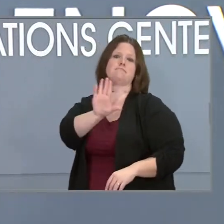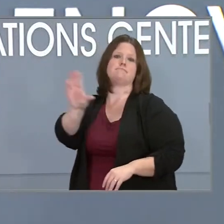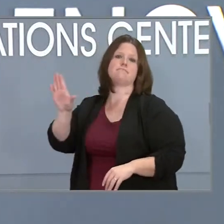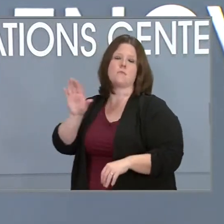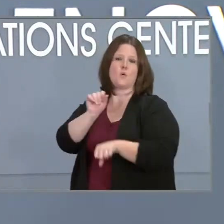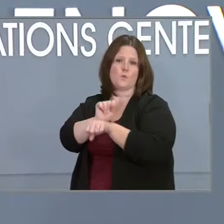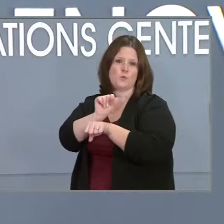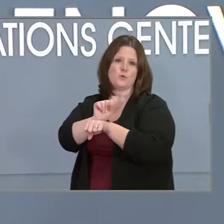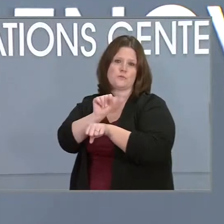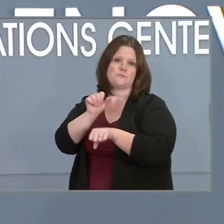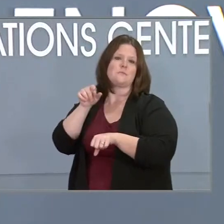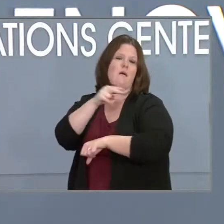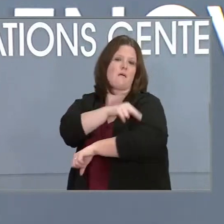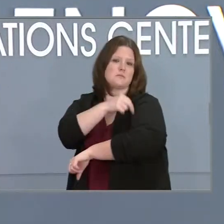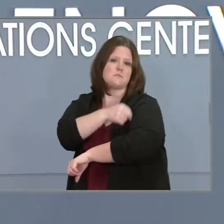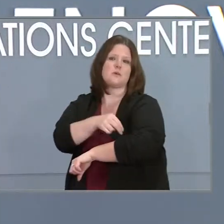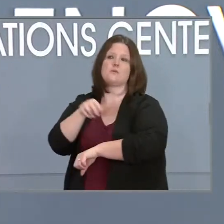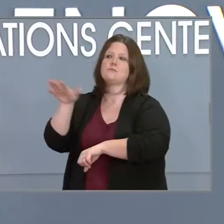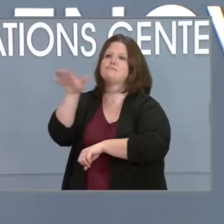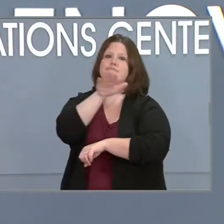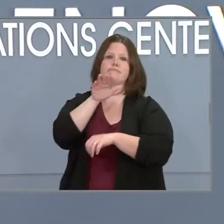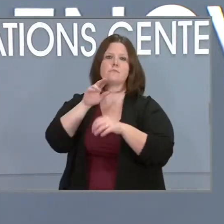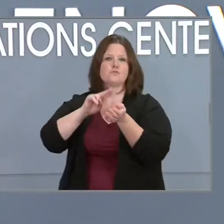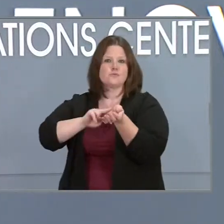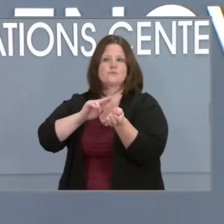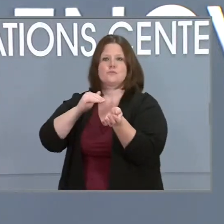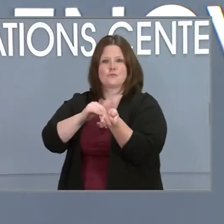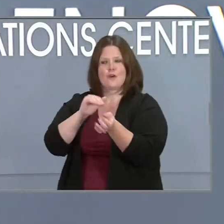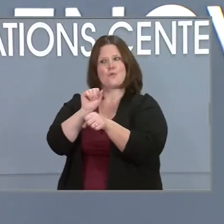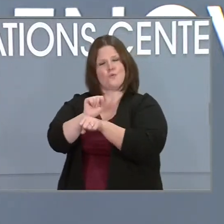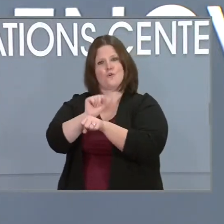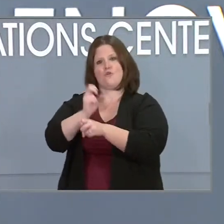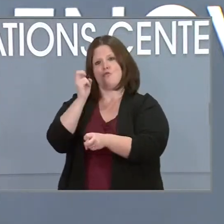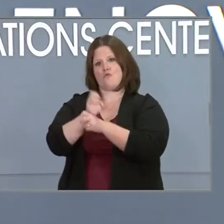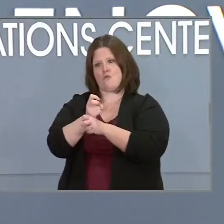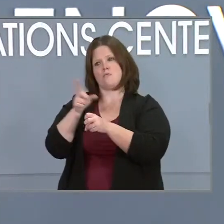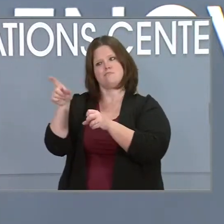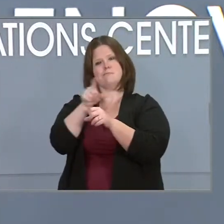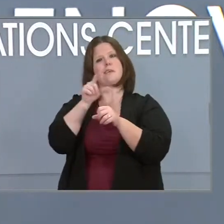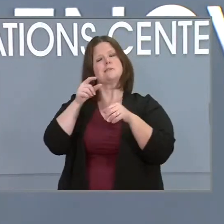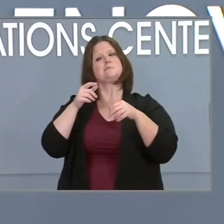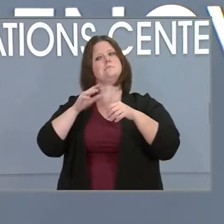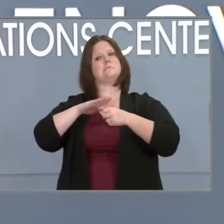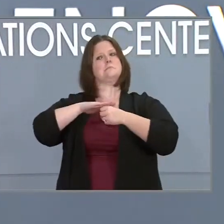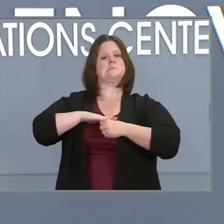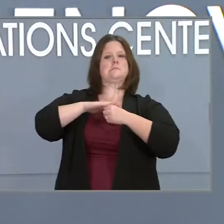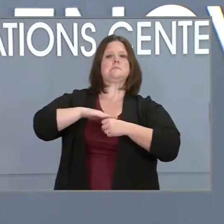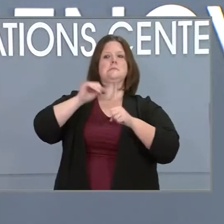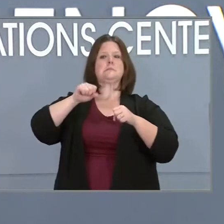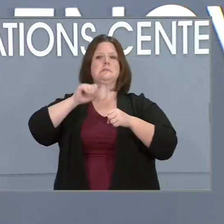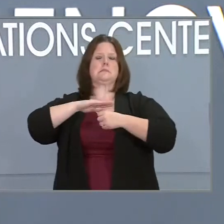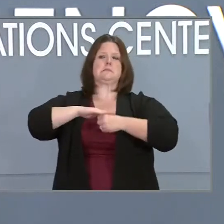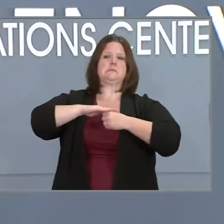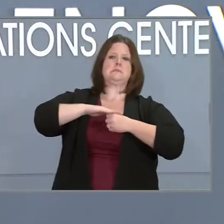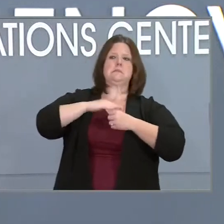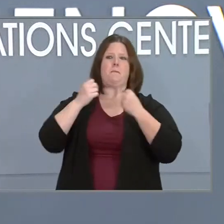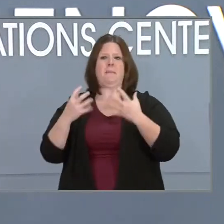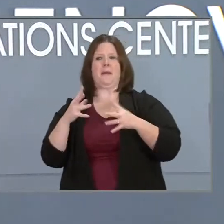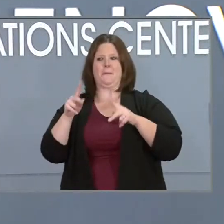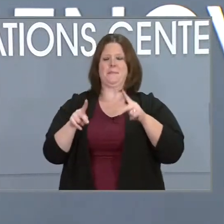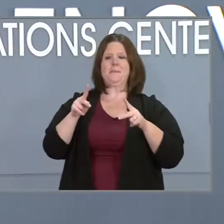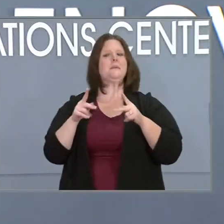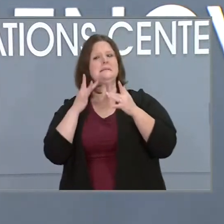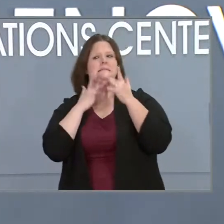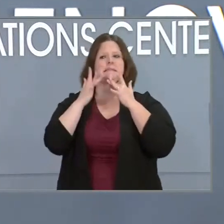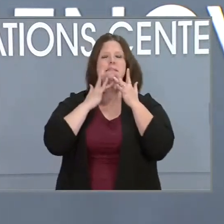hospital systems are doing to make sure that they remain strained but not overwhelmed, so that we can care for folks.